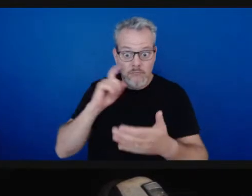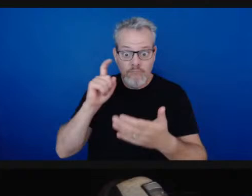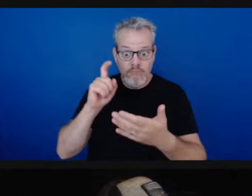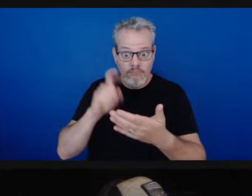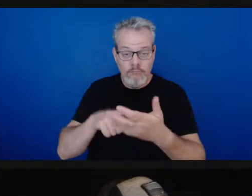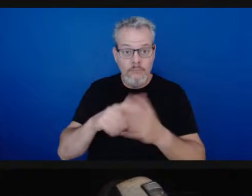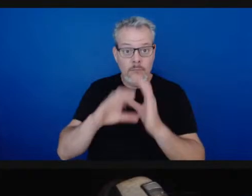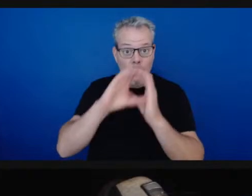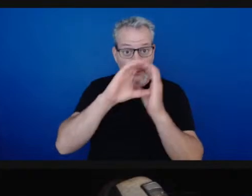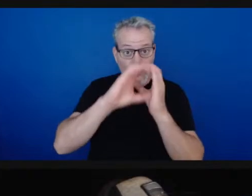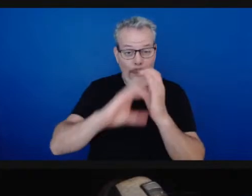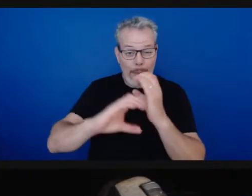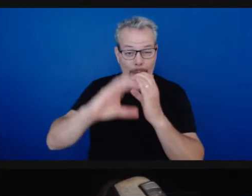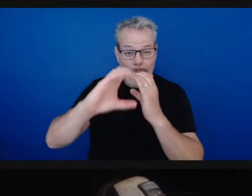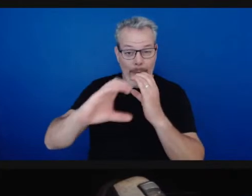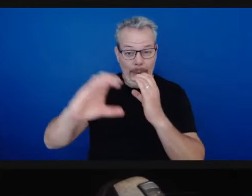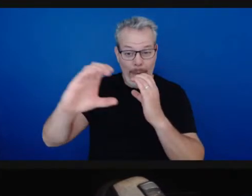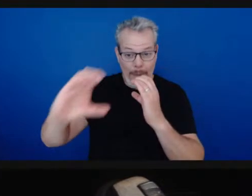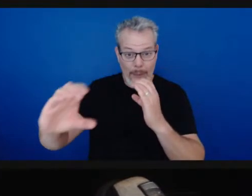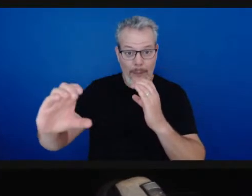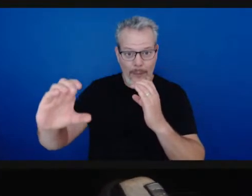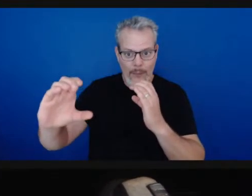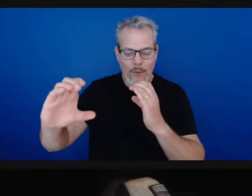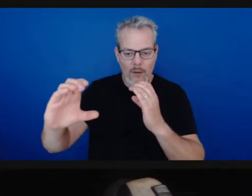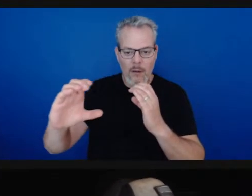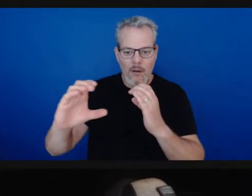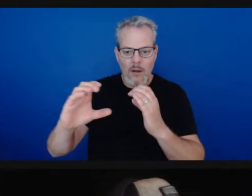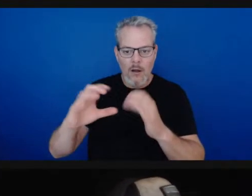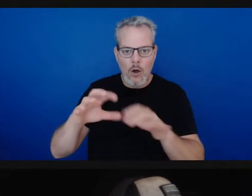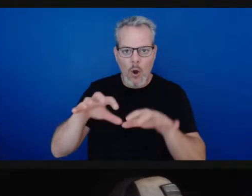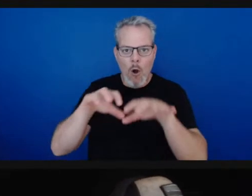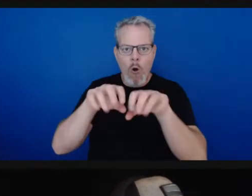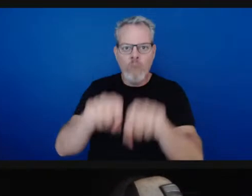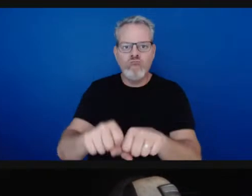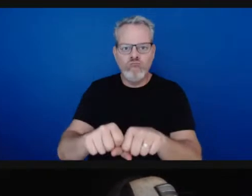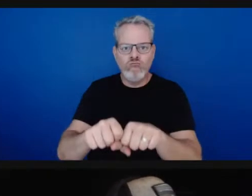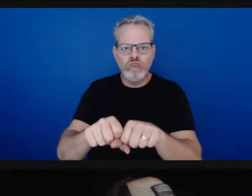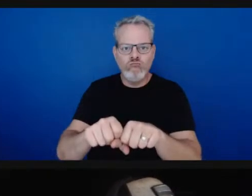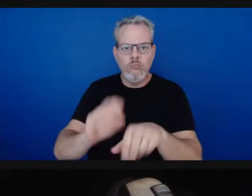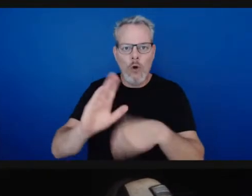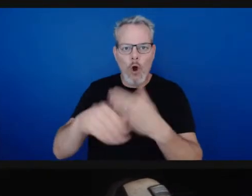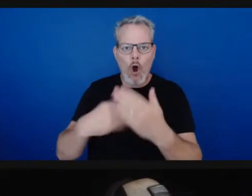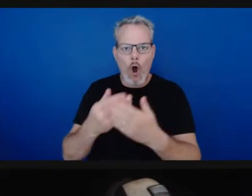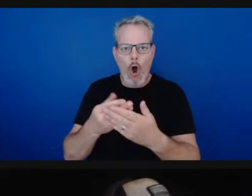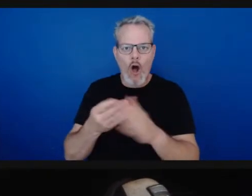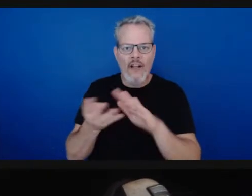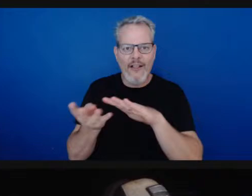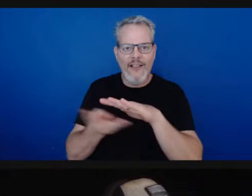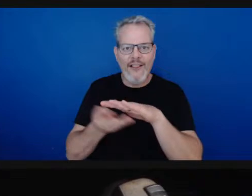are gonna capture whatever lava was left in there, still draining out